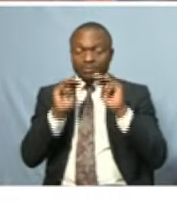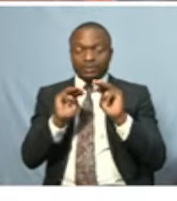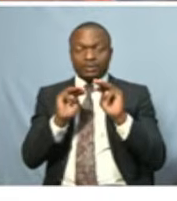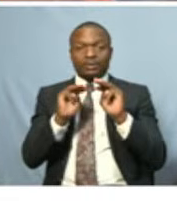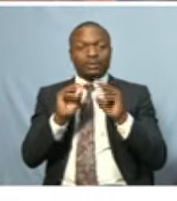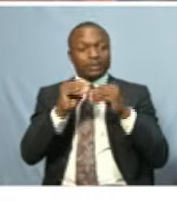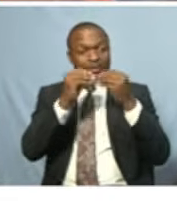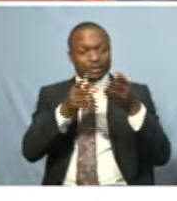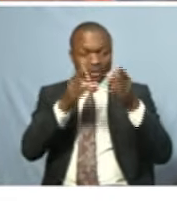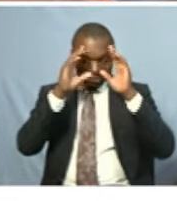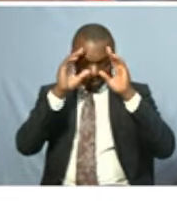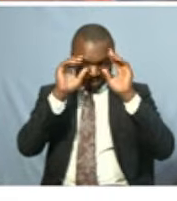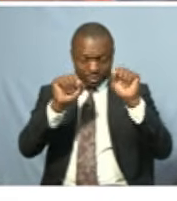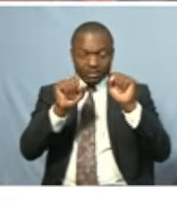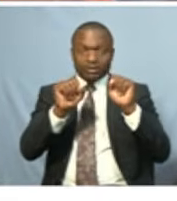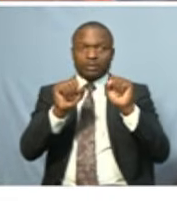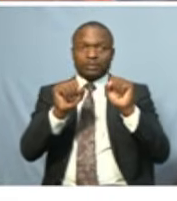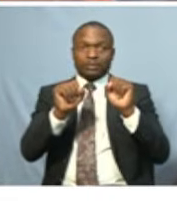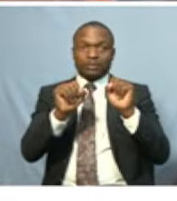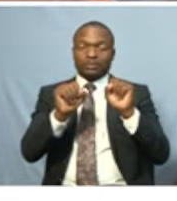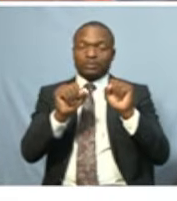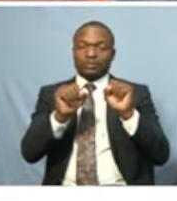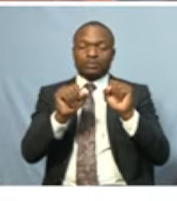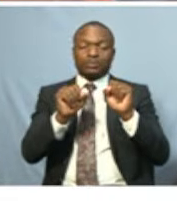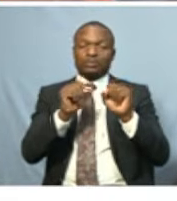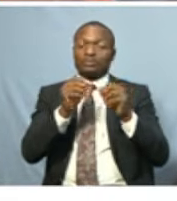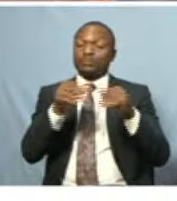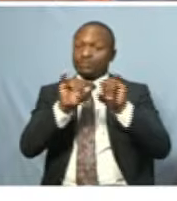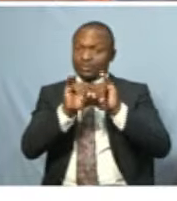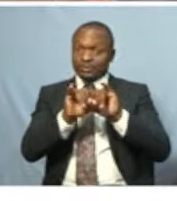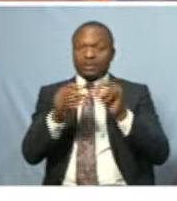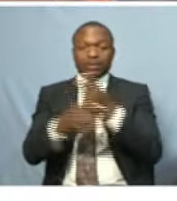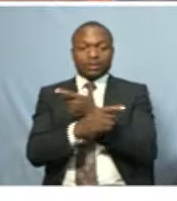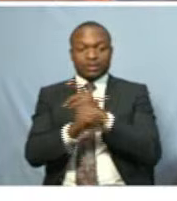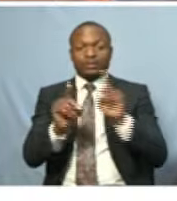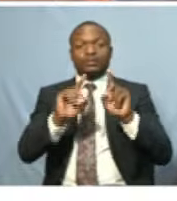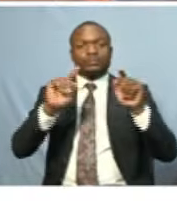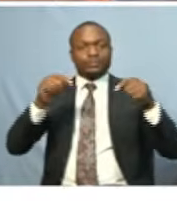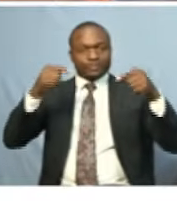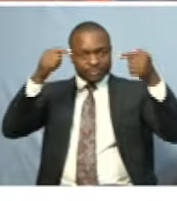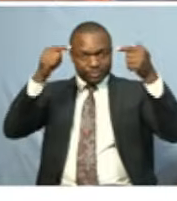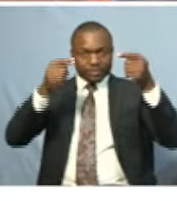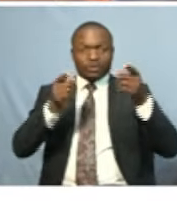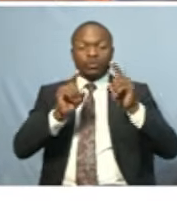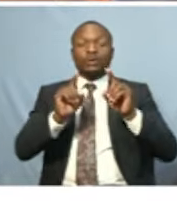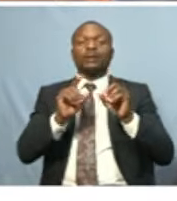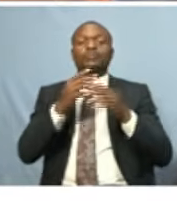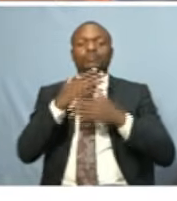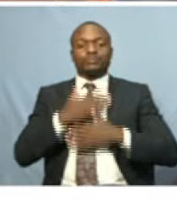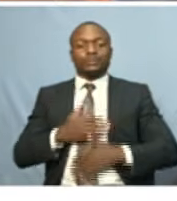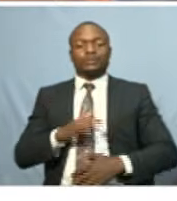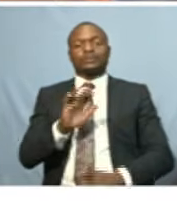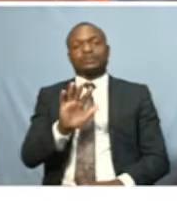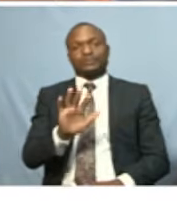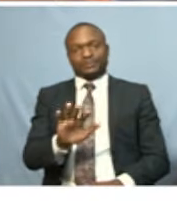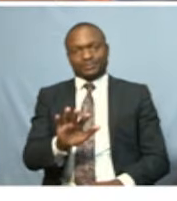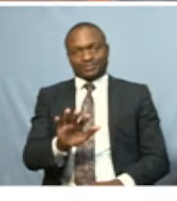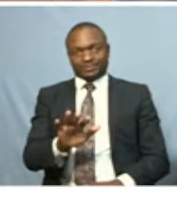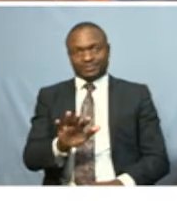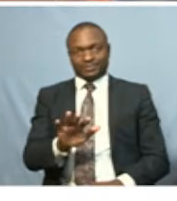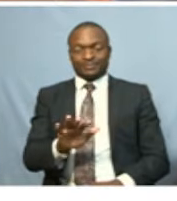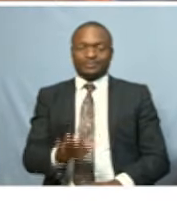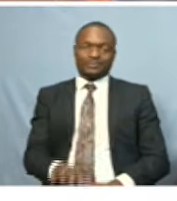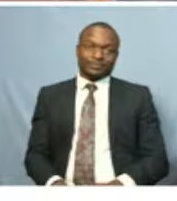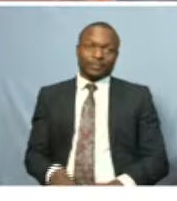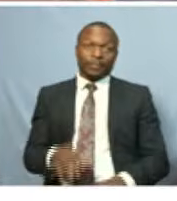the President could not be more timely. Democracy thrives where peace prevails,